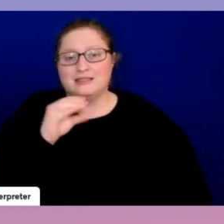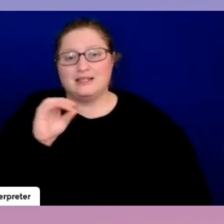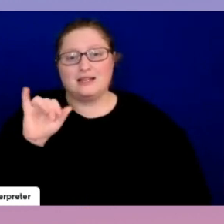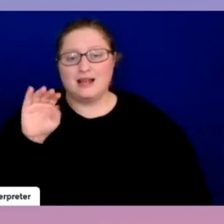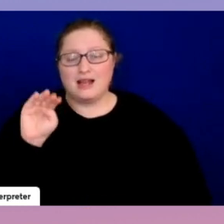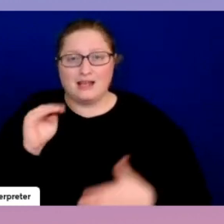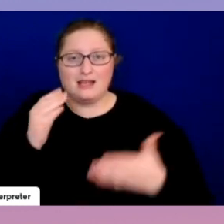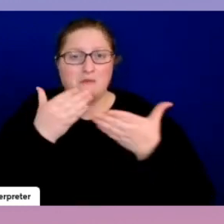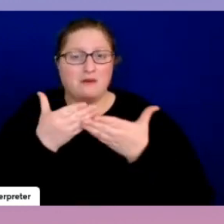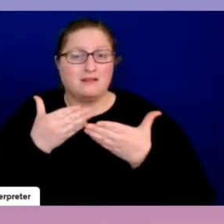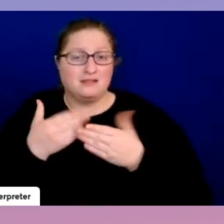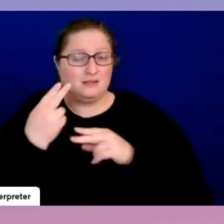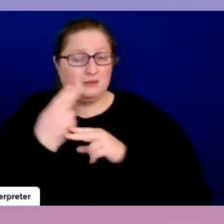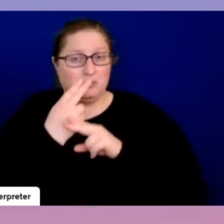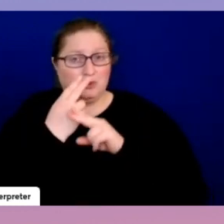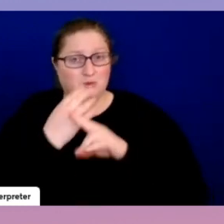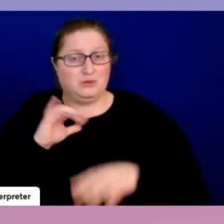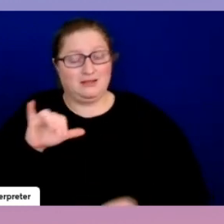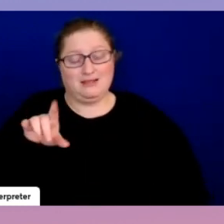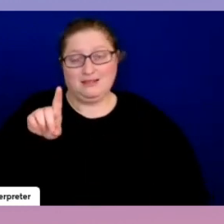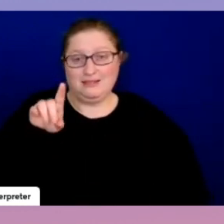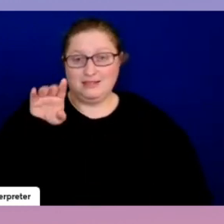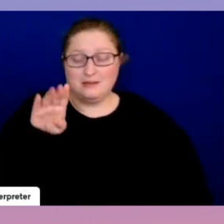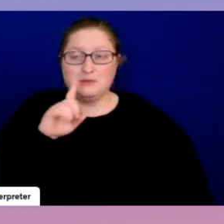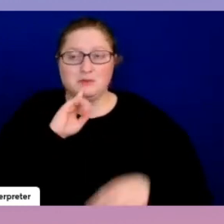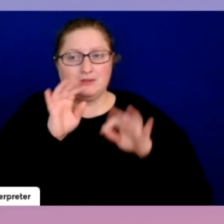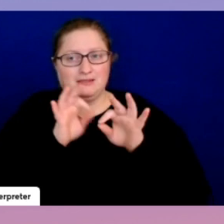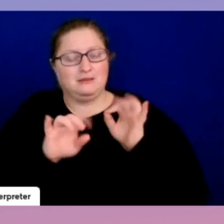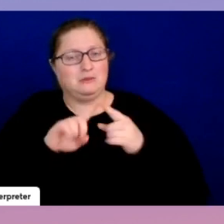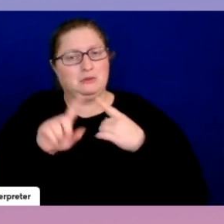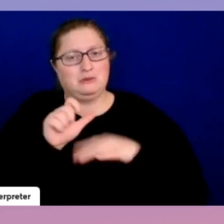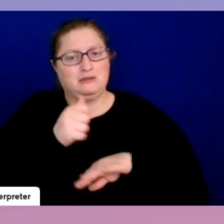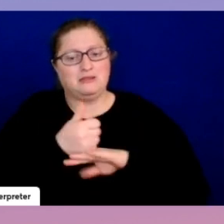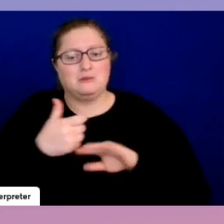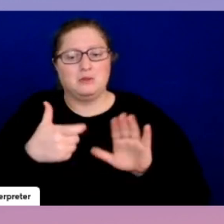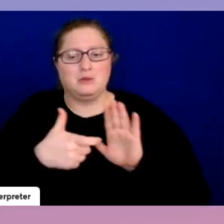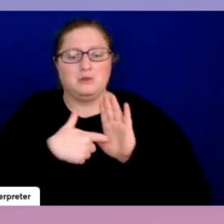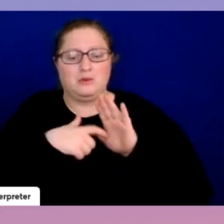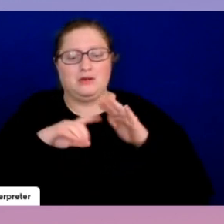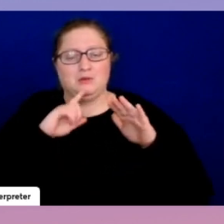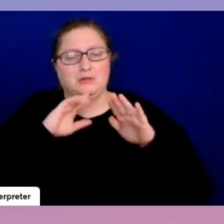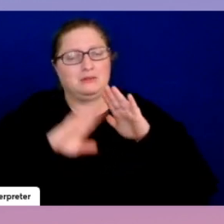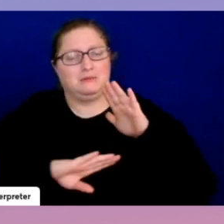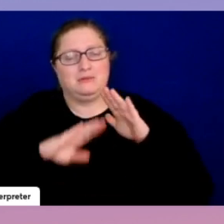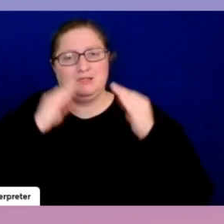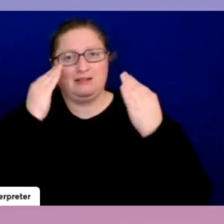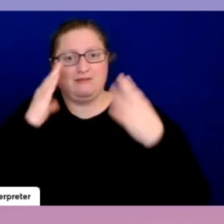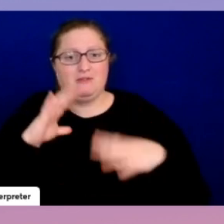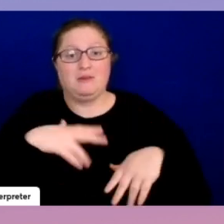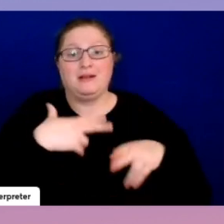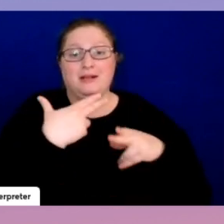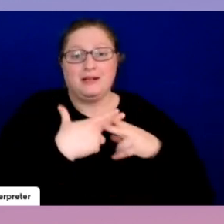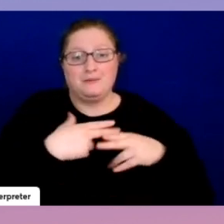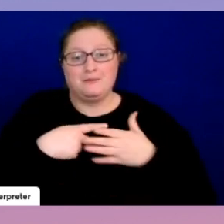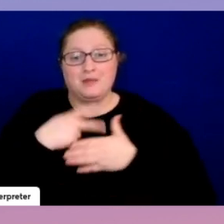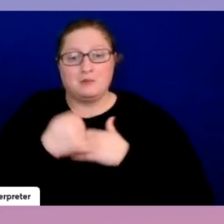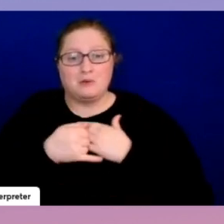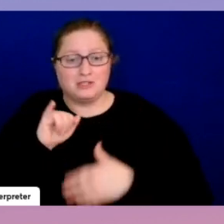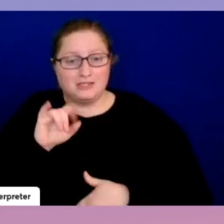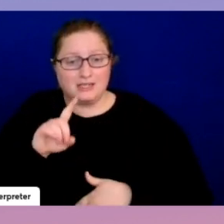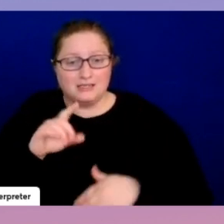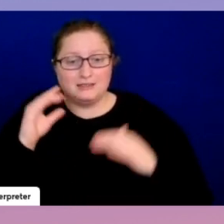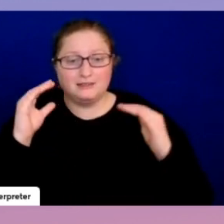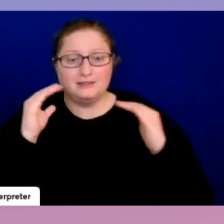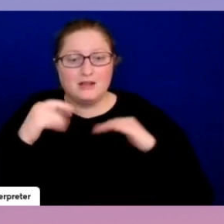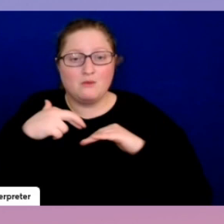user. The database is simple to set up and requires basic information like name, project ID, and a reference to Cloud